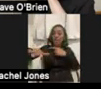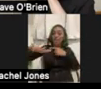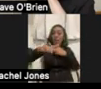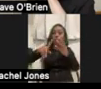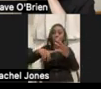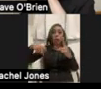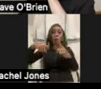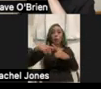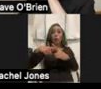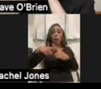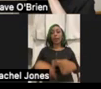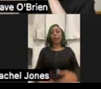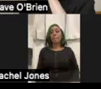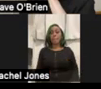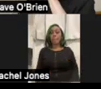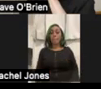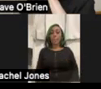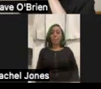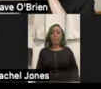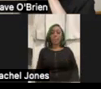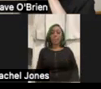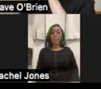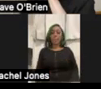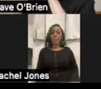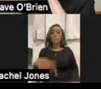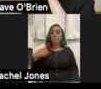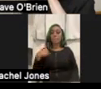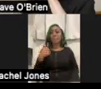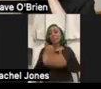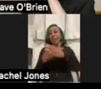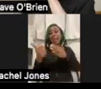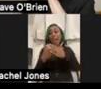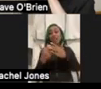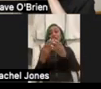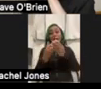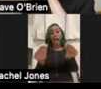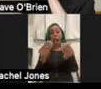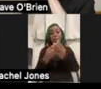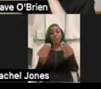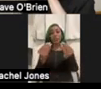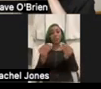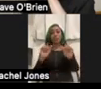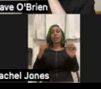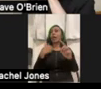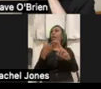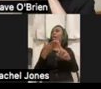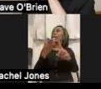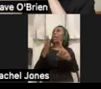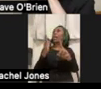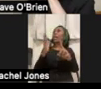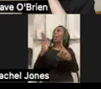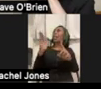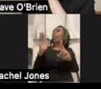I have occasional absence seizures due to epilepsy, so if it sounds like I'm trailing off or I've lost my train of thought, that